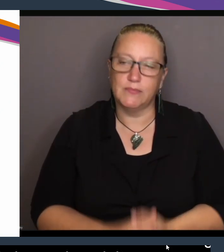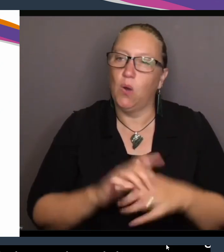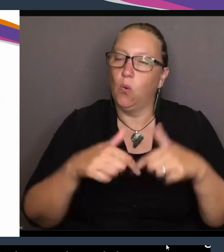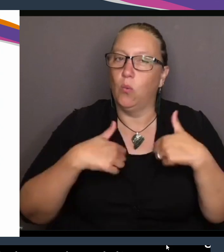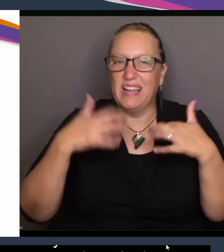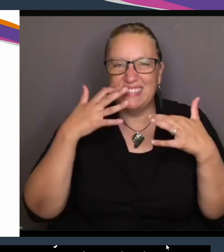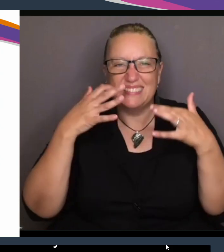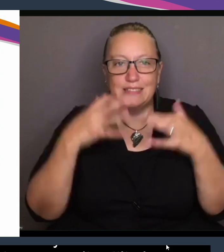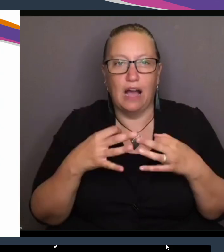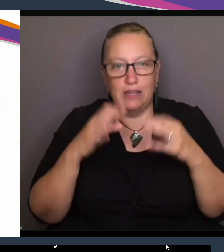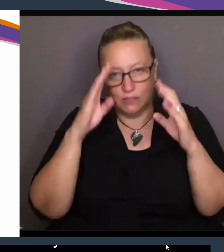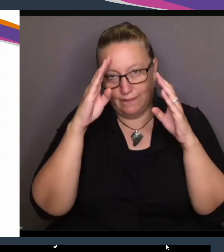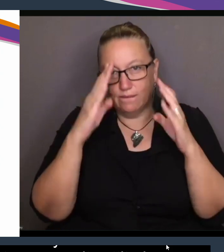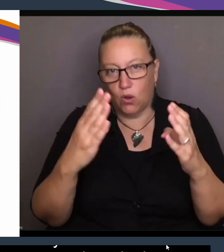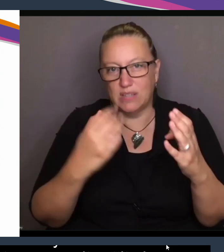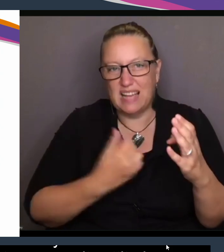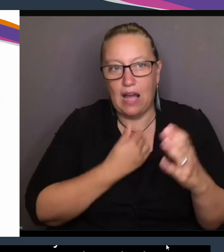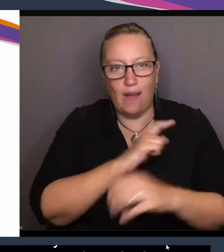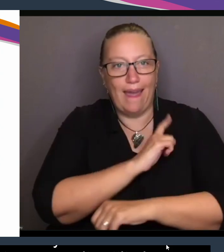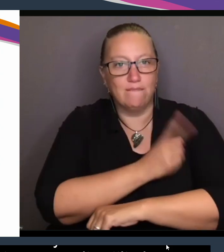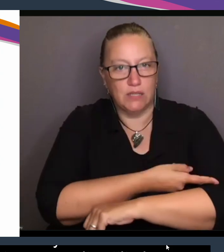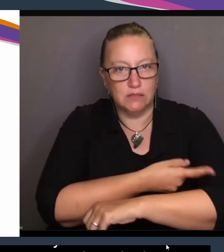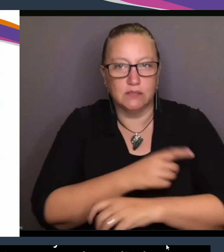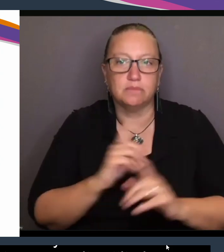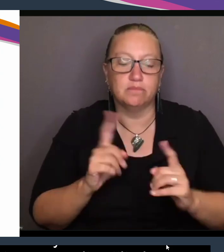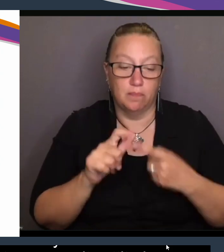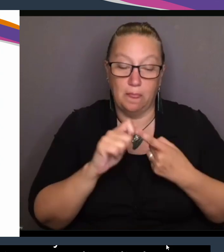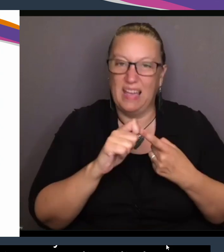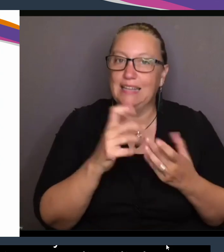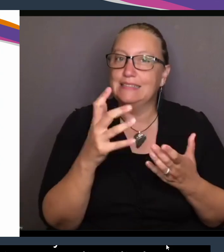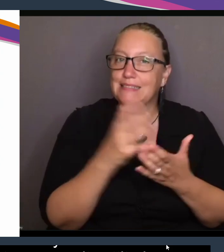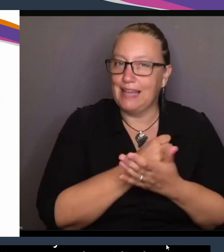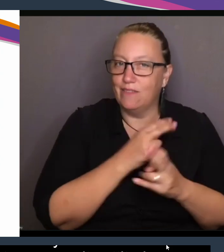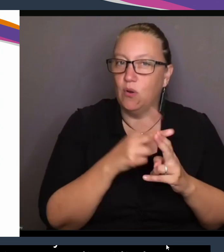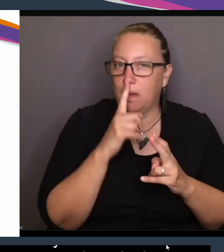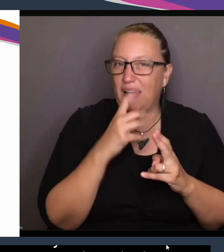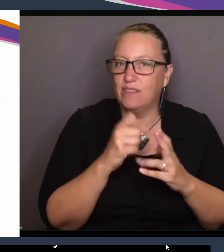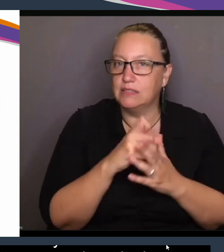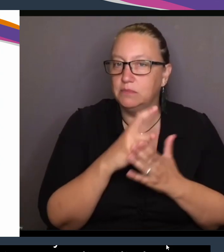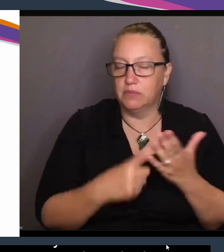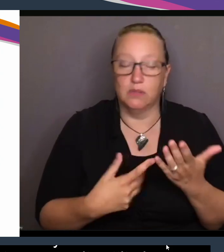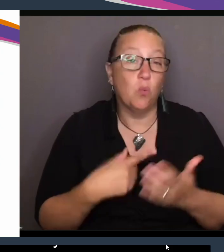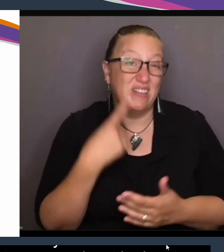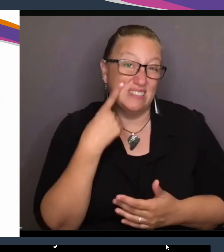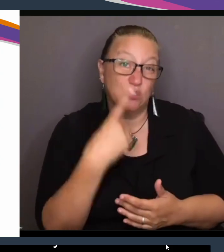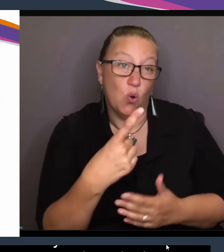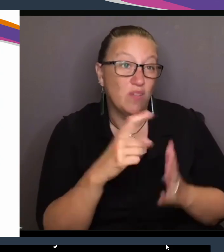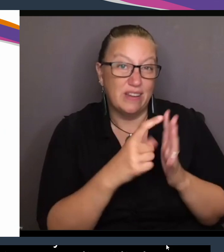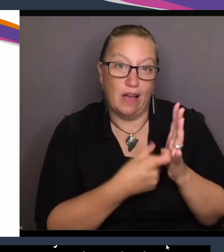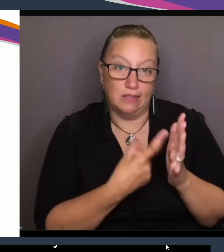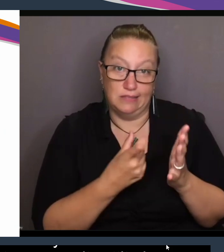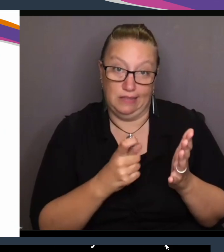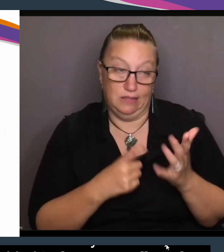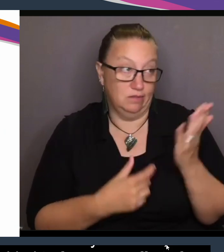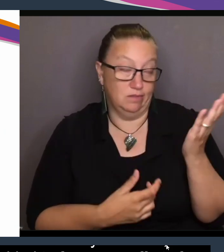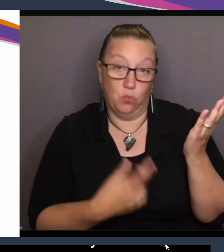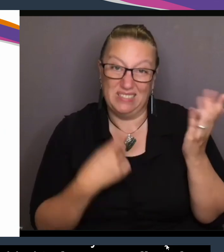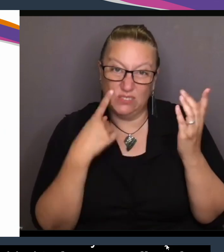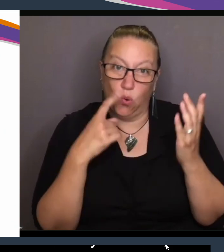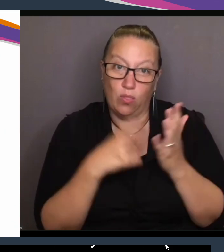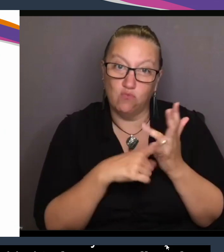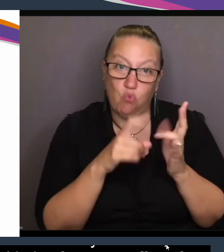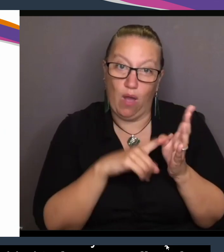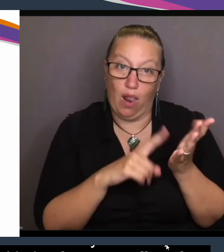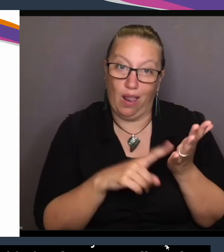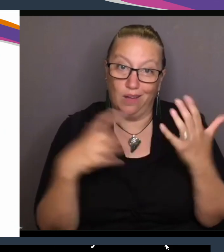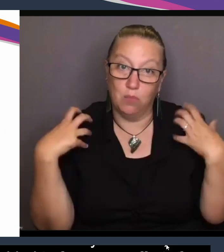reasons. Safety of people with disability, we saw the Royal Commission. We know that governments have